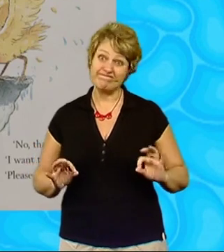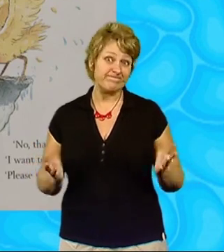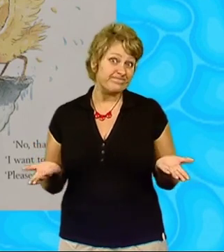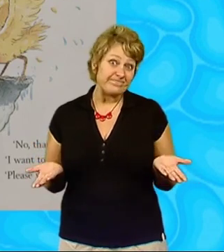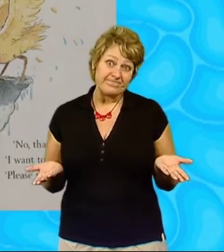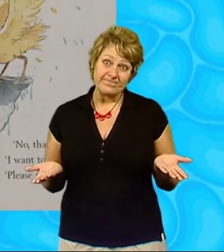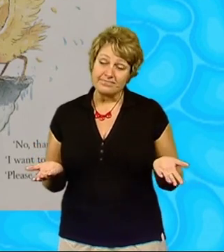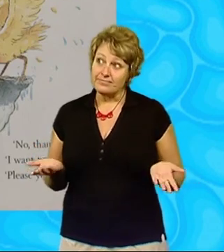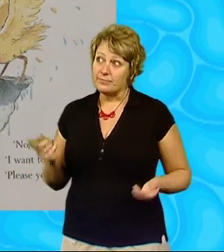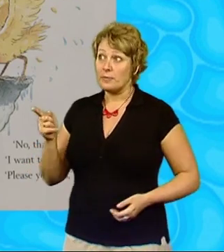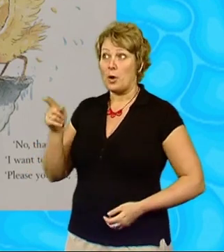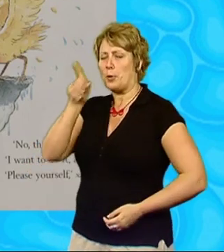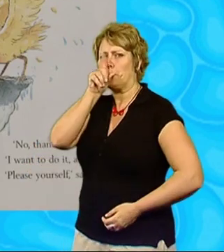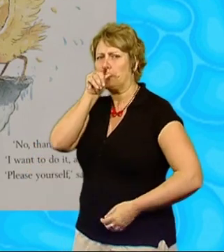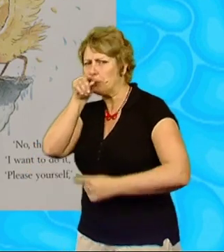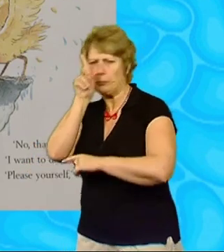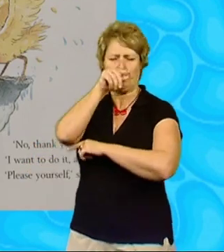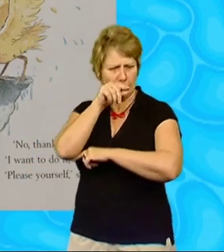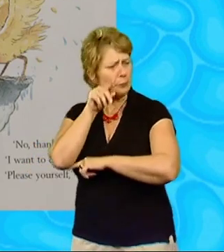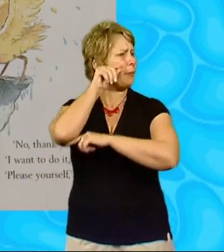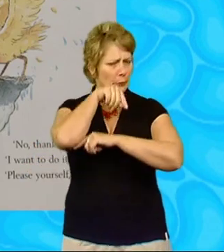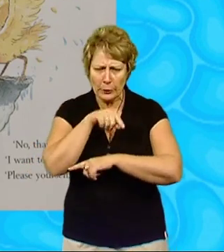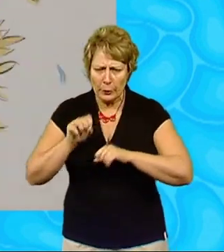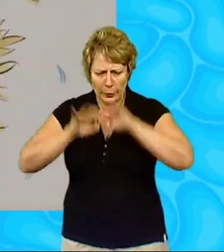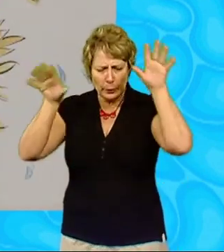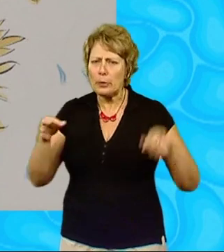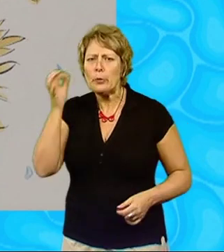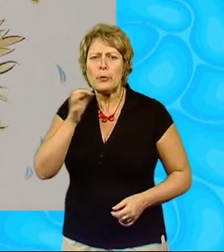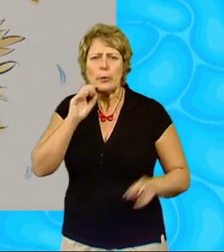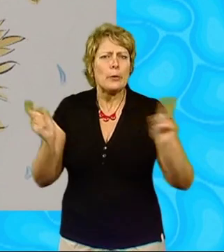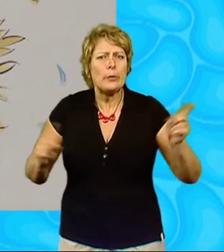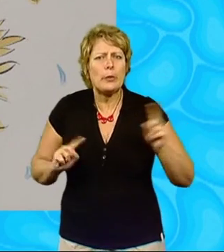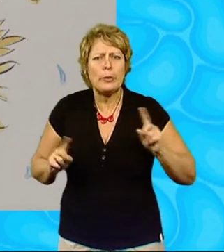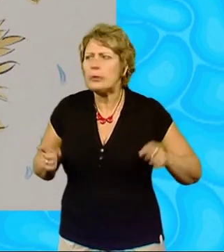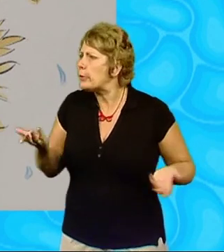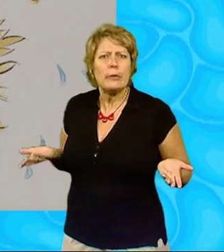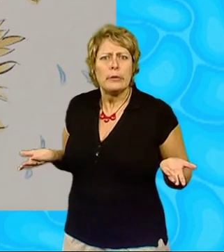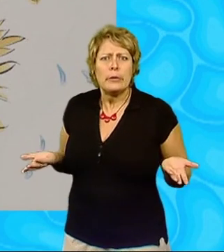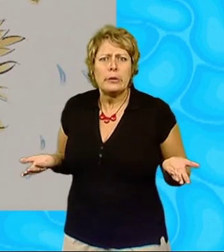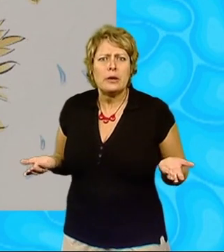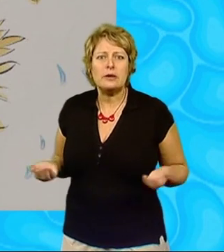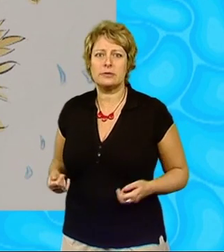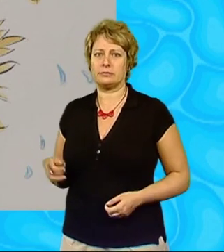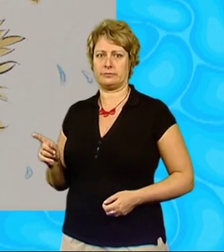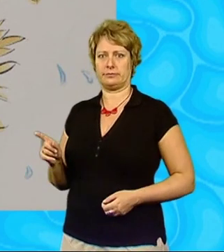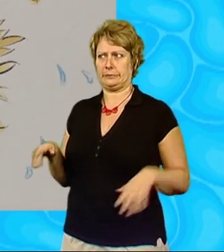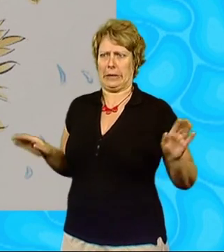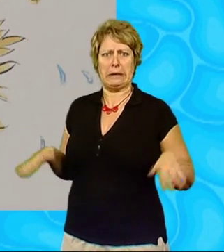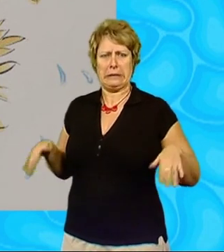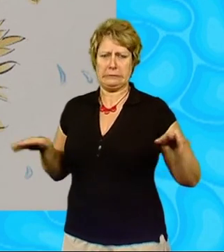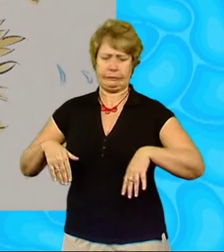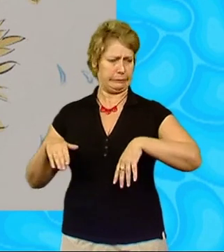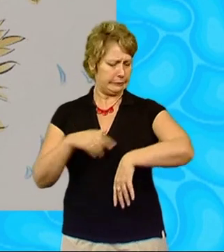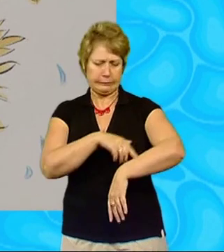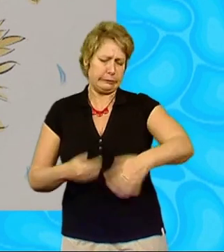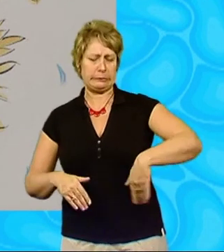A bird came down to see what all the splashing was about. What do you think you're doing? She squawked, flapping the